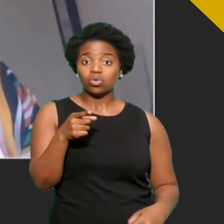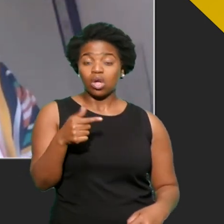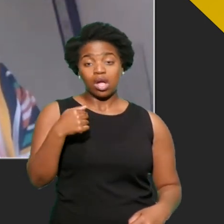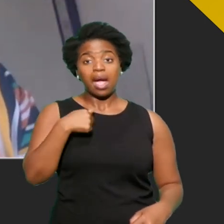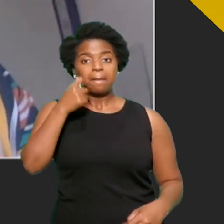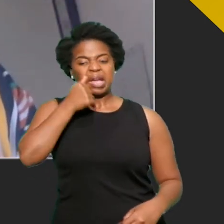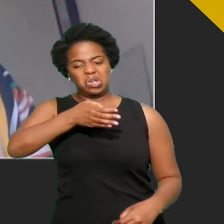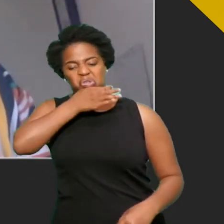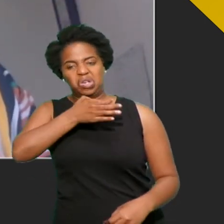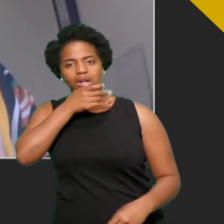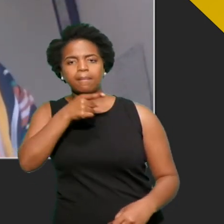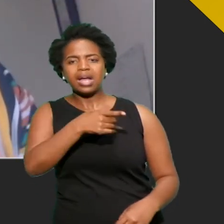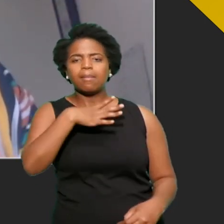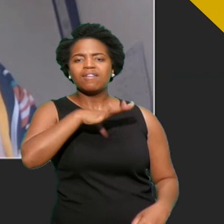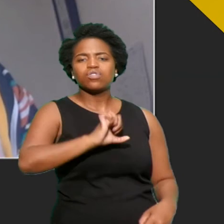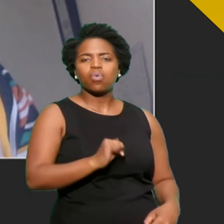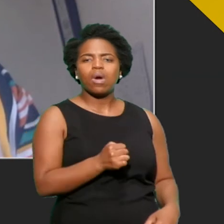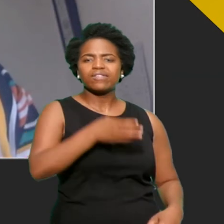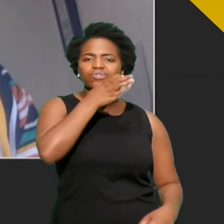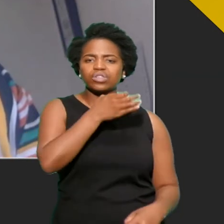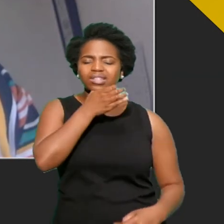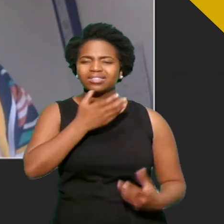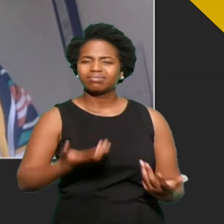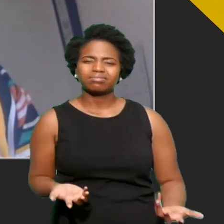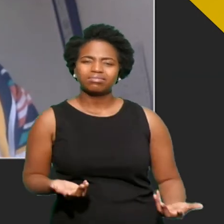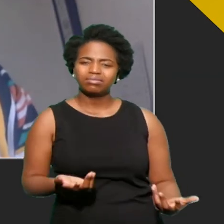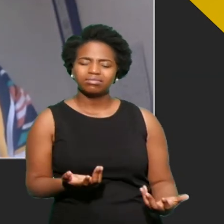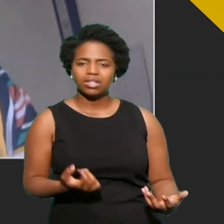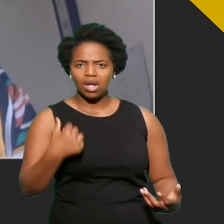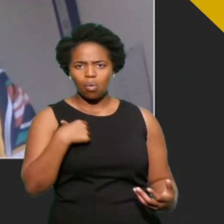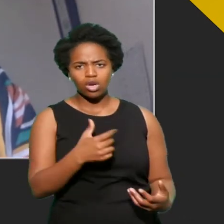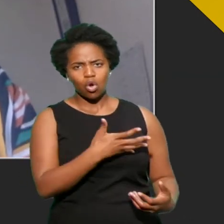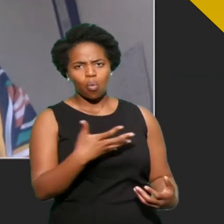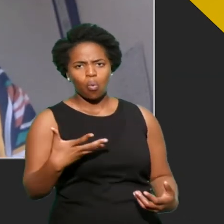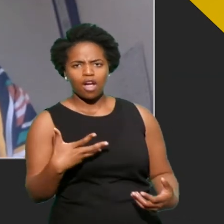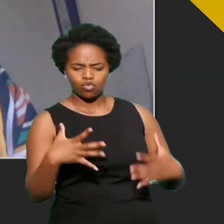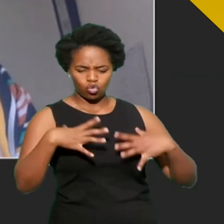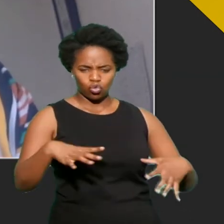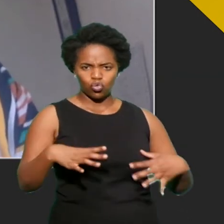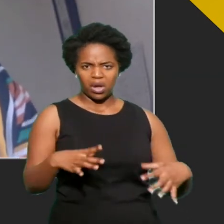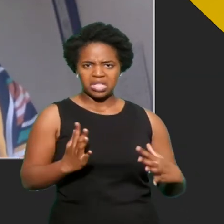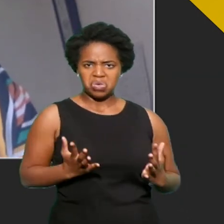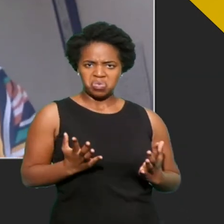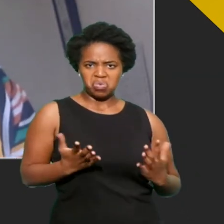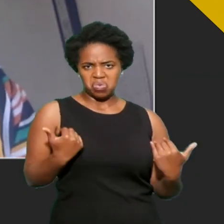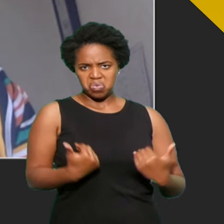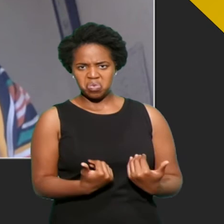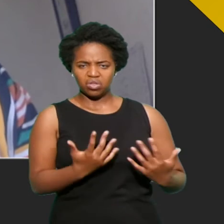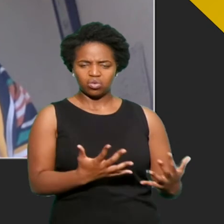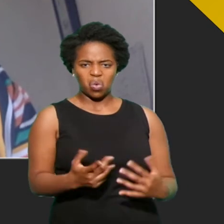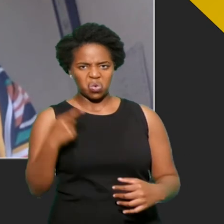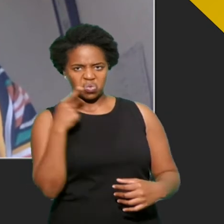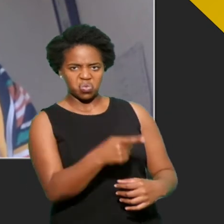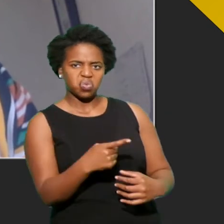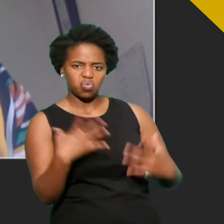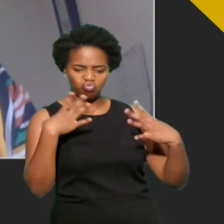is your drinking problem. They need a reason that they are looking for an appropriate wife who does not dress in appropriate way. So it is you who